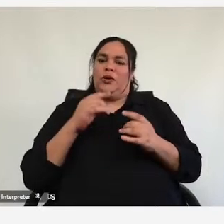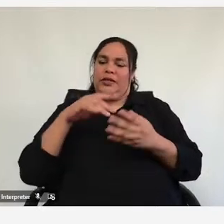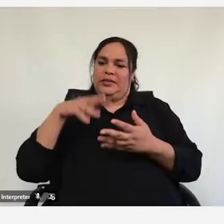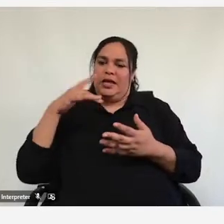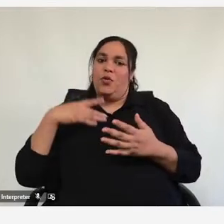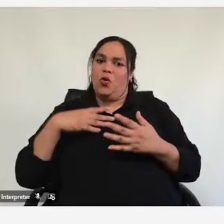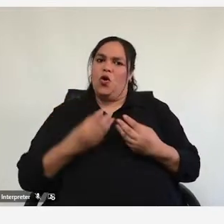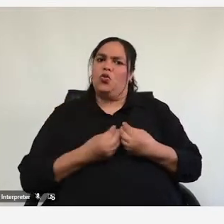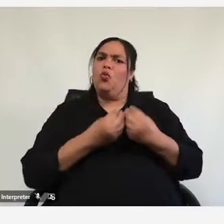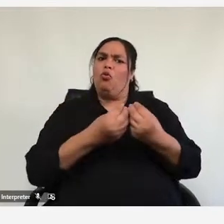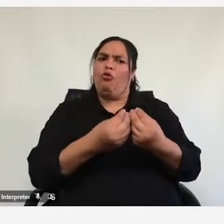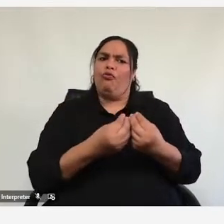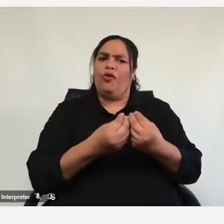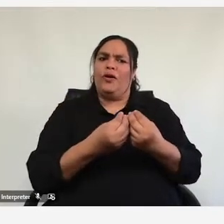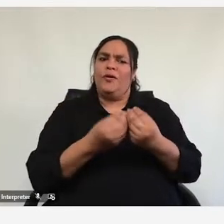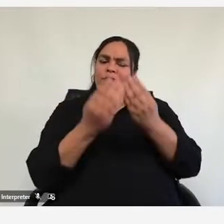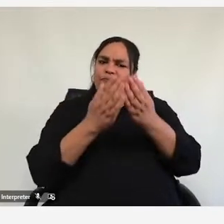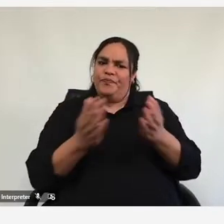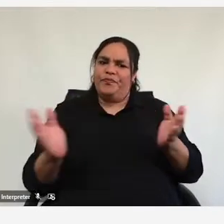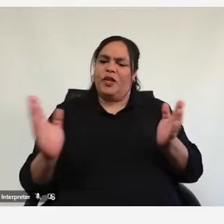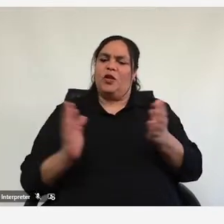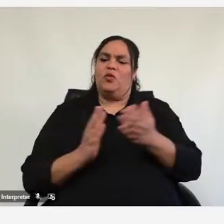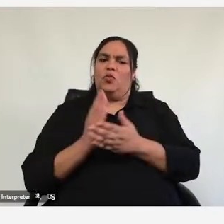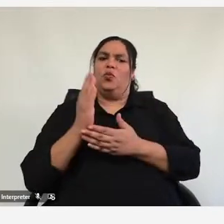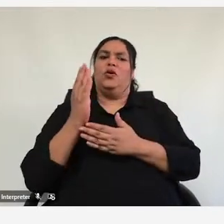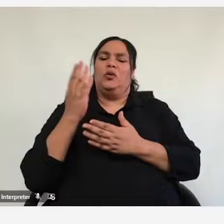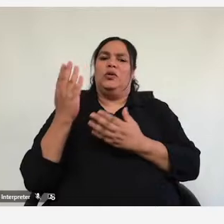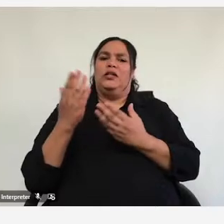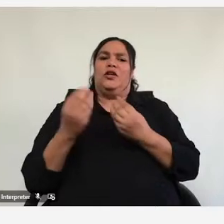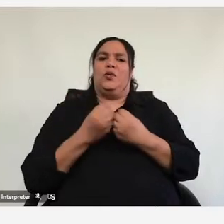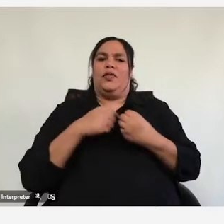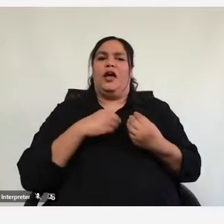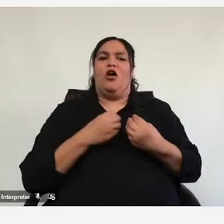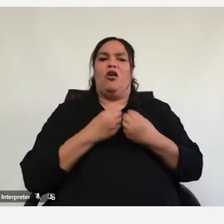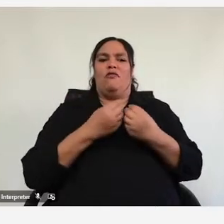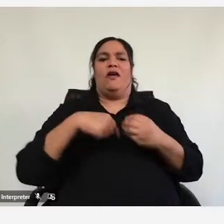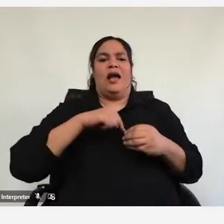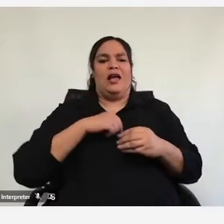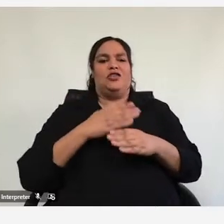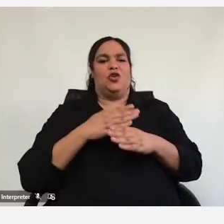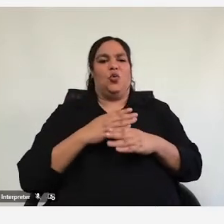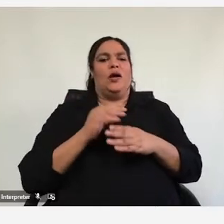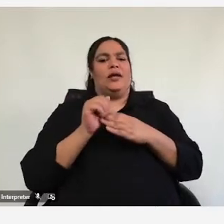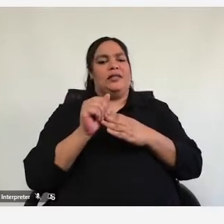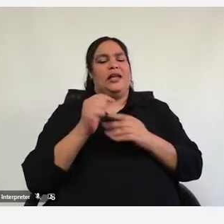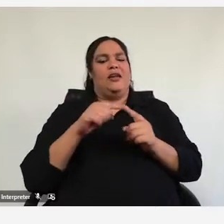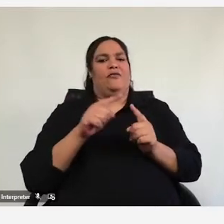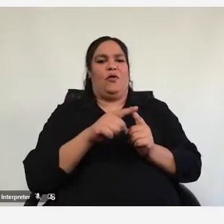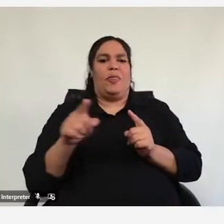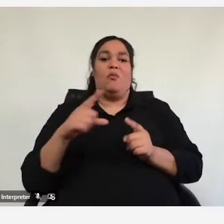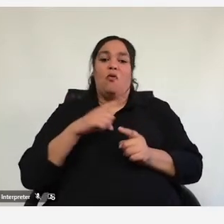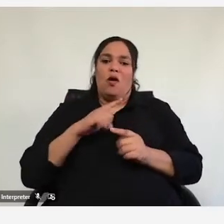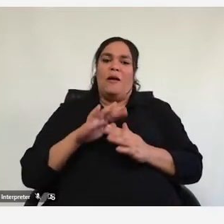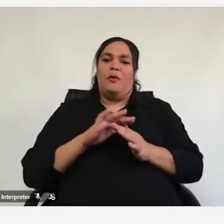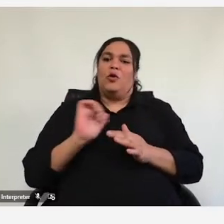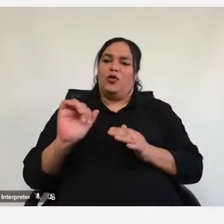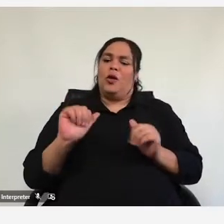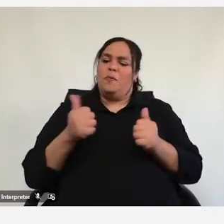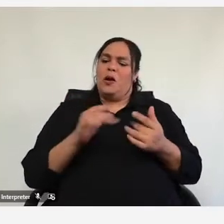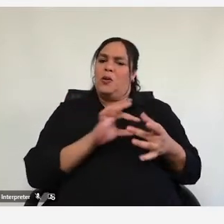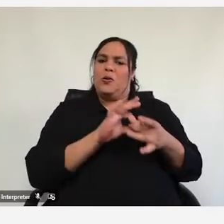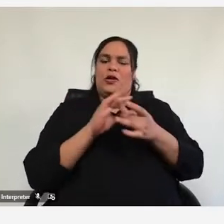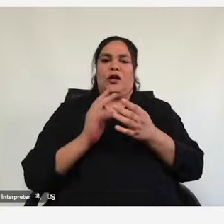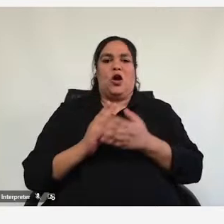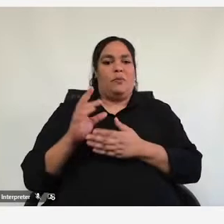to offer the whites who have studied with us, offer us employment to work as guides for them because they are well connected. And